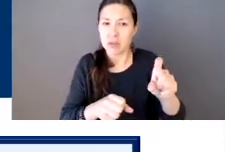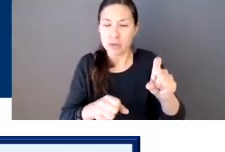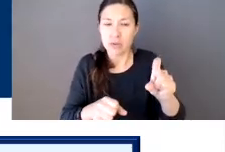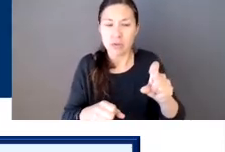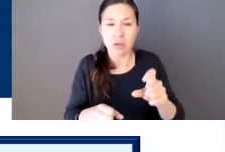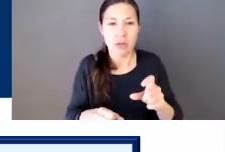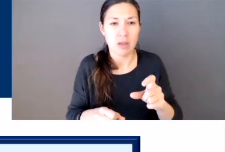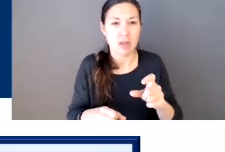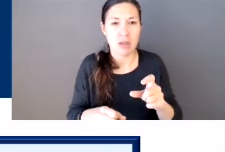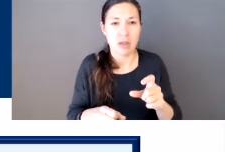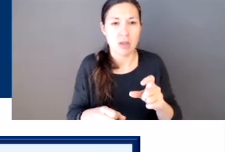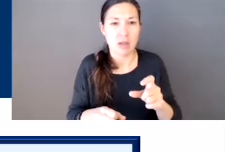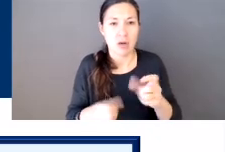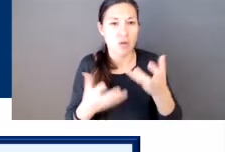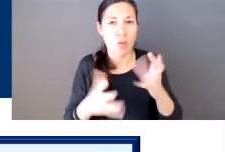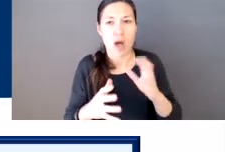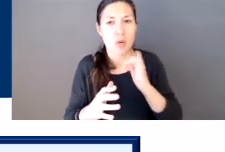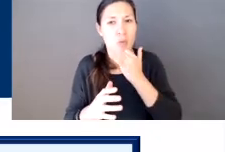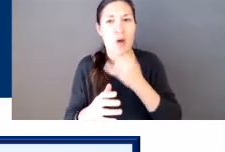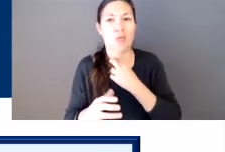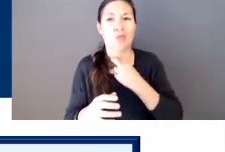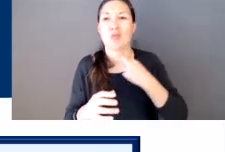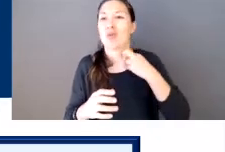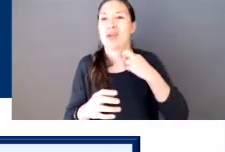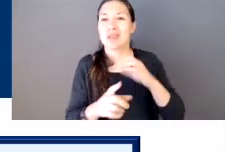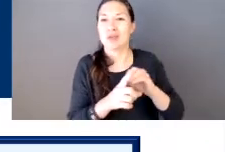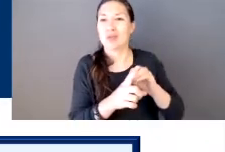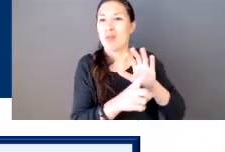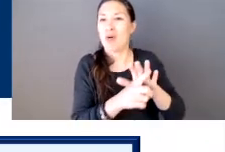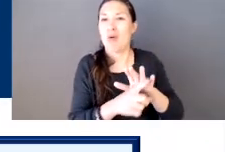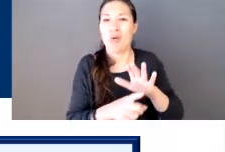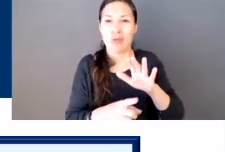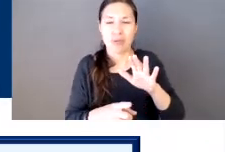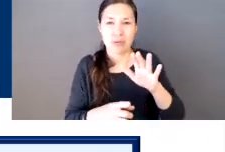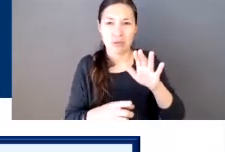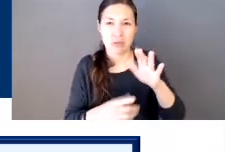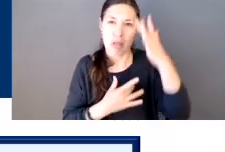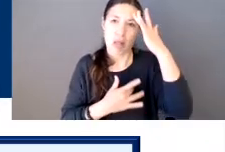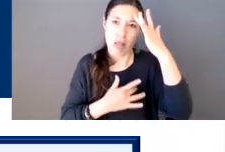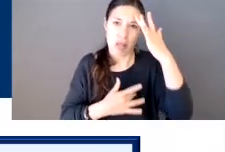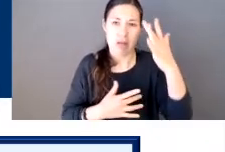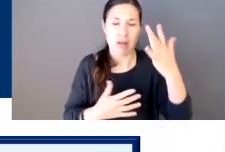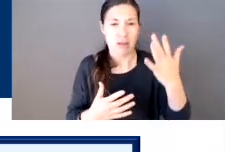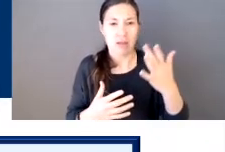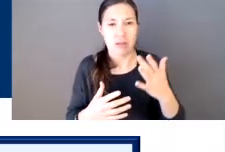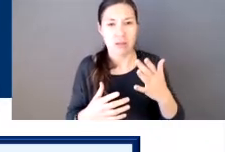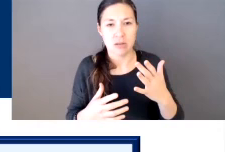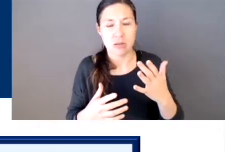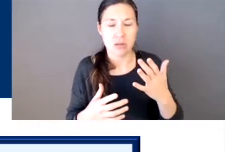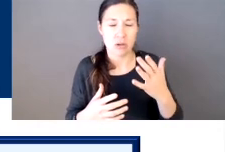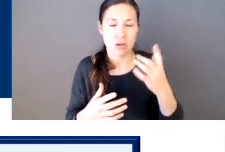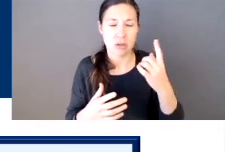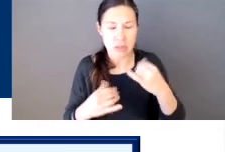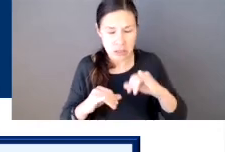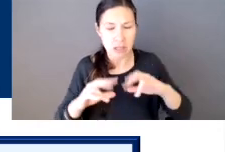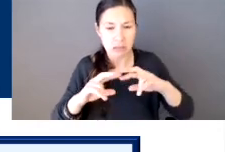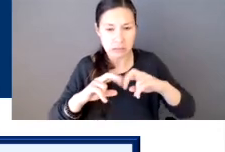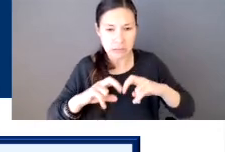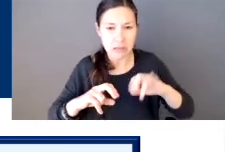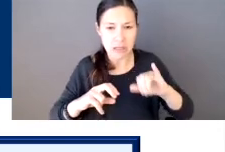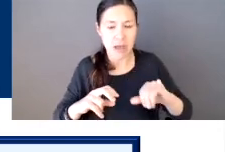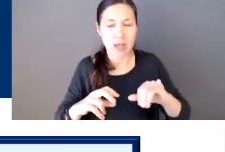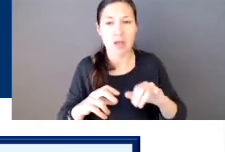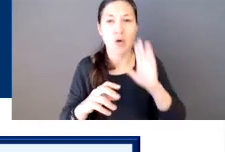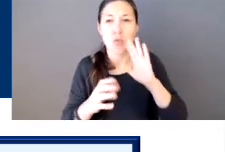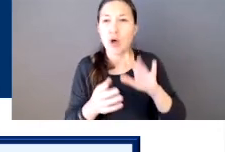know, overexposure or doing too much to put the elder at risk, is really what we're looking at now. Continuing to use those